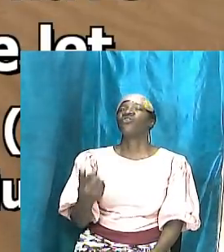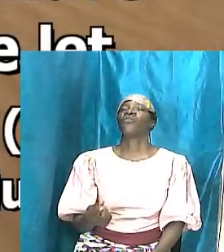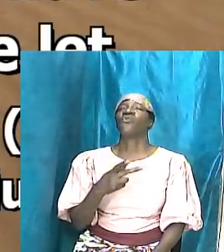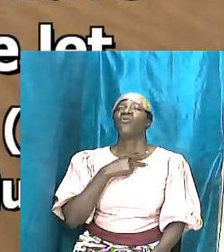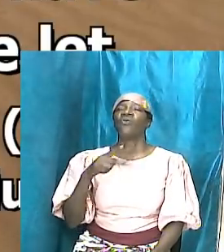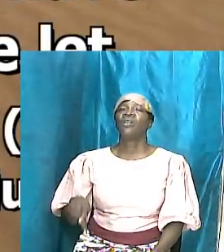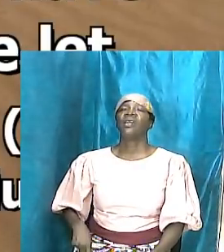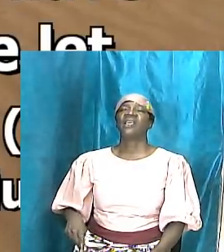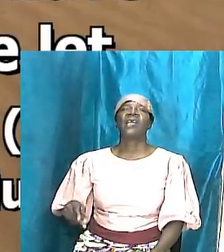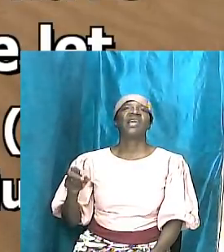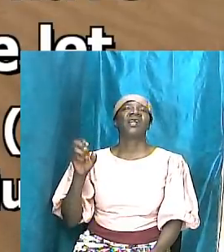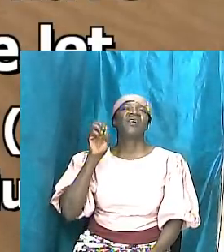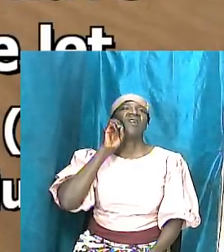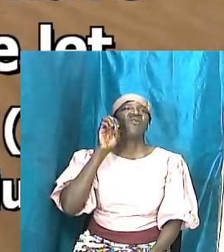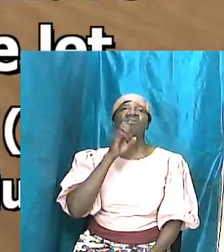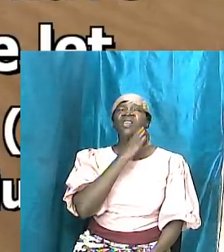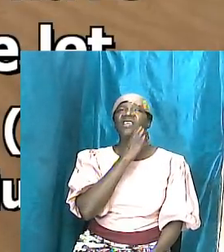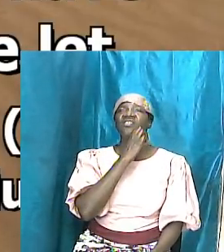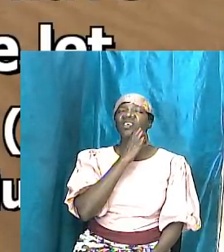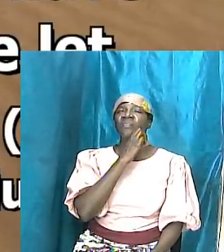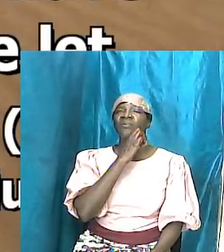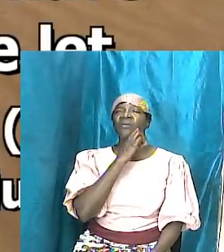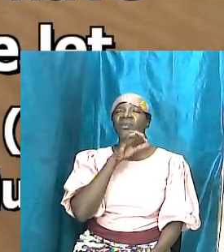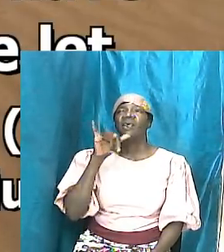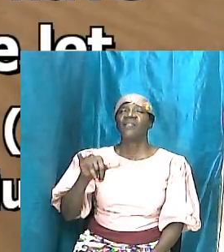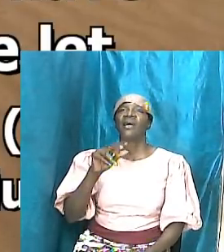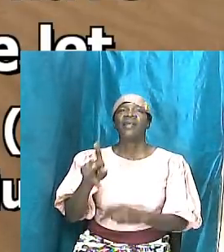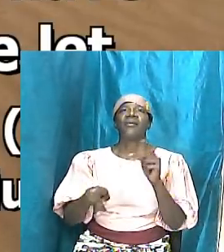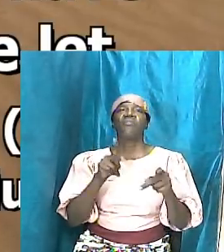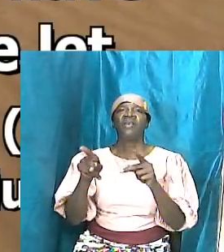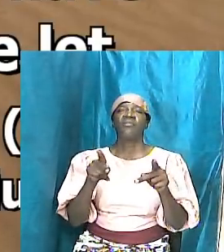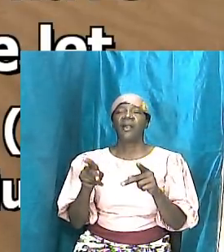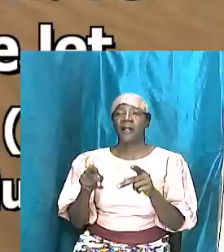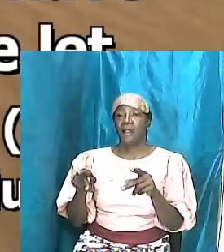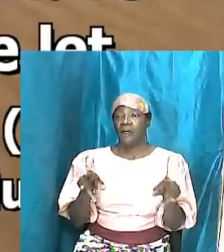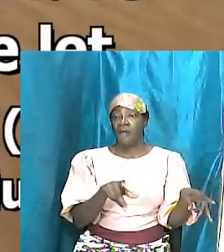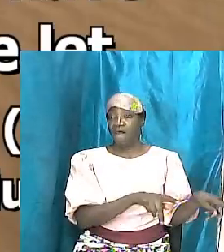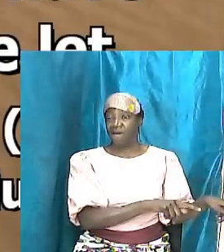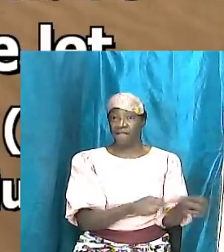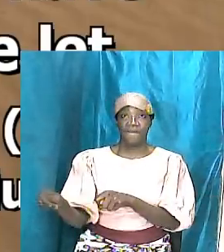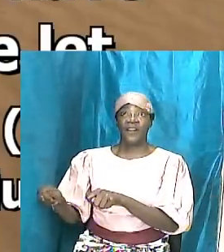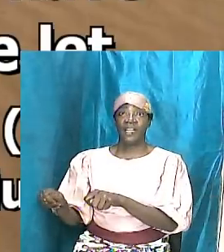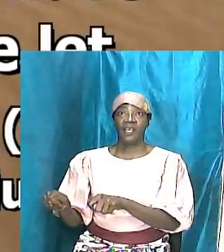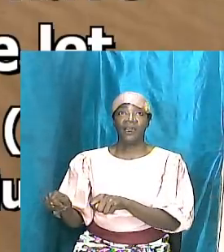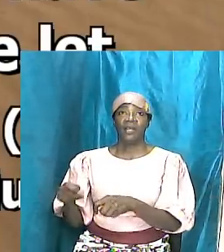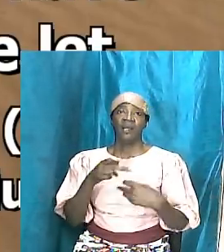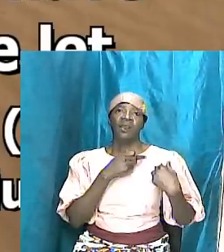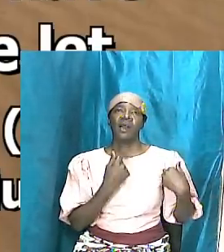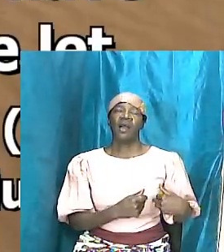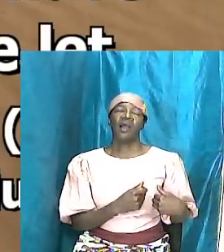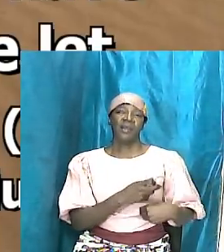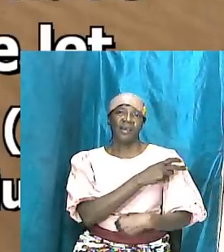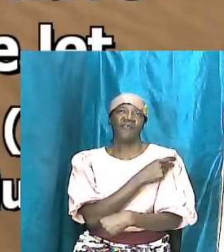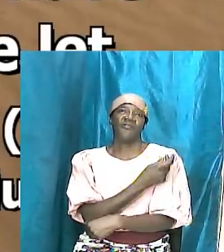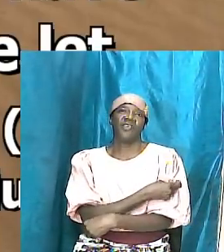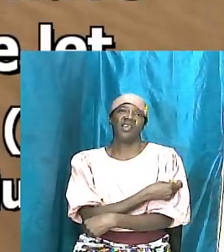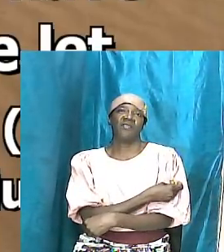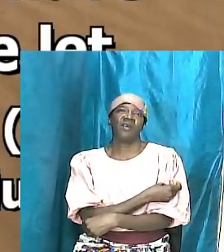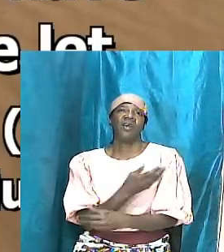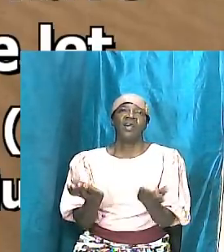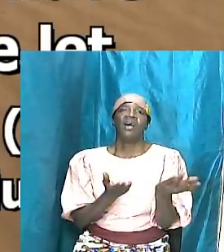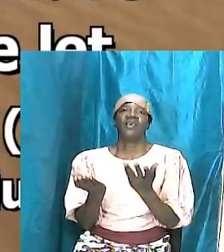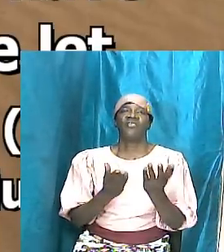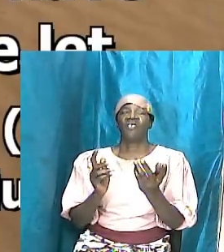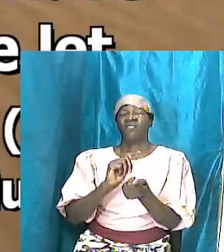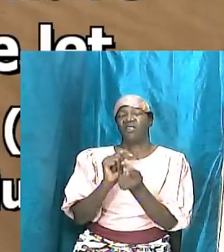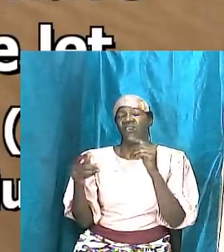told the king of Egypt that the people fled, and the heart of Pharaoh and of his servants was turned against the